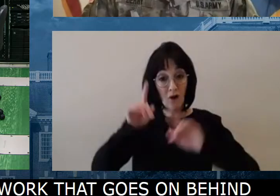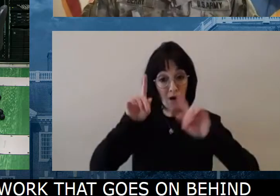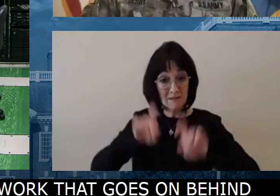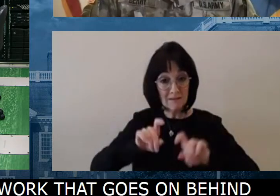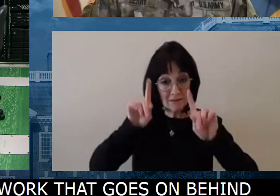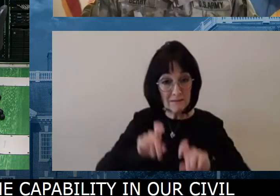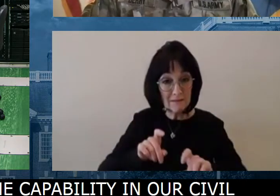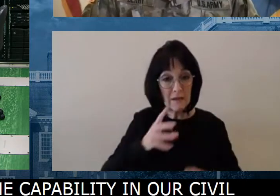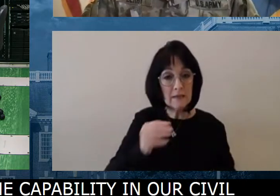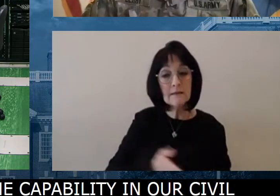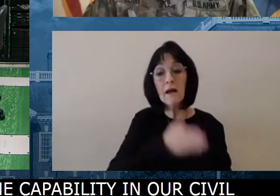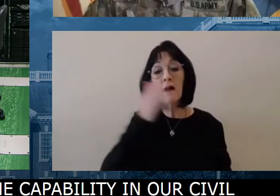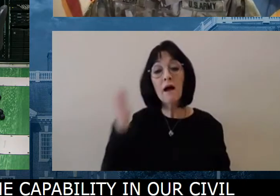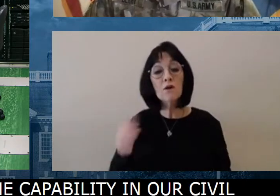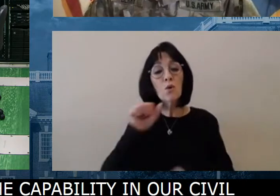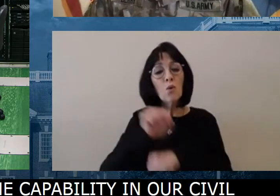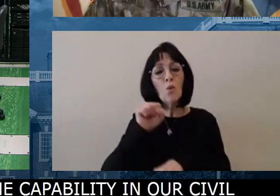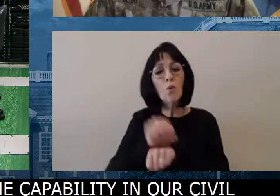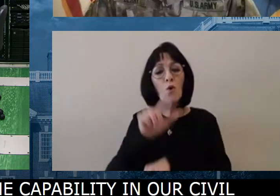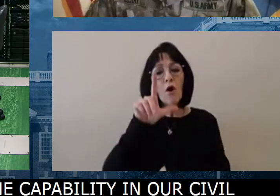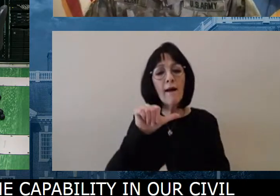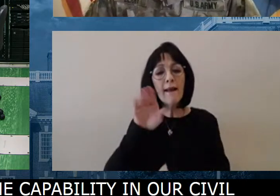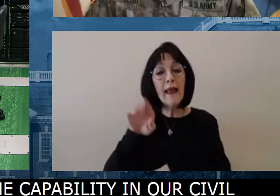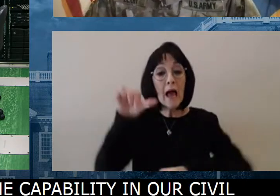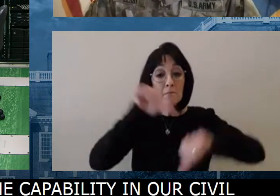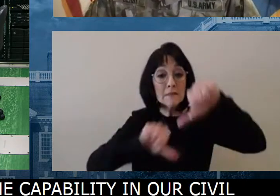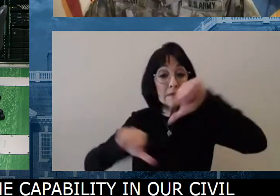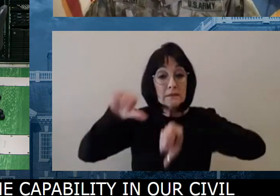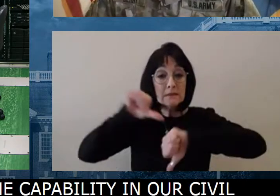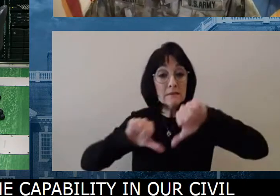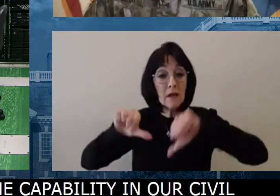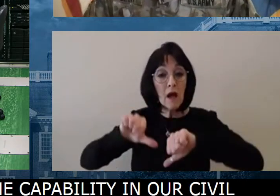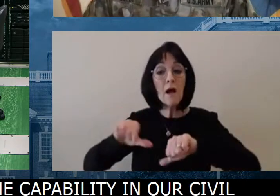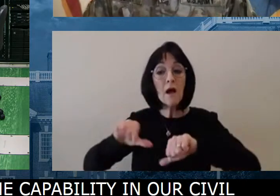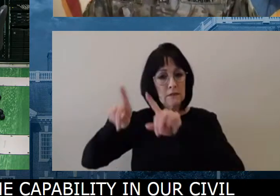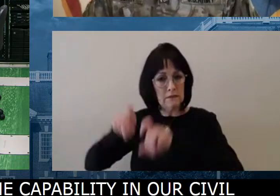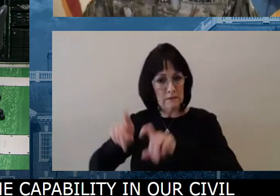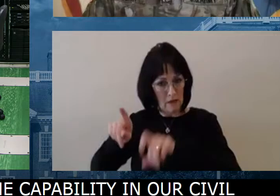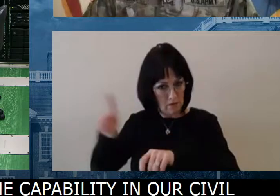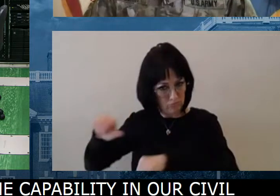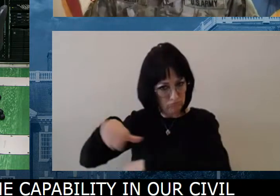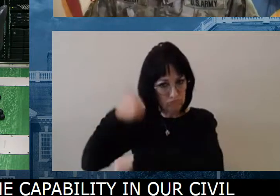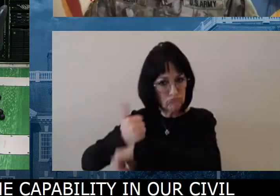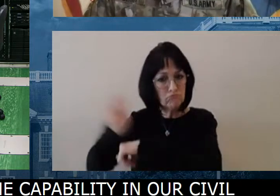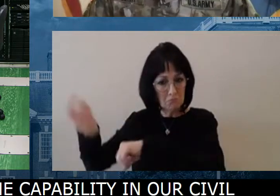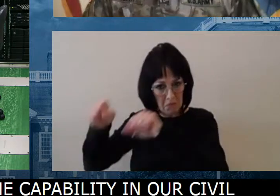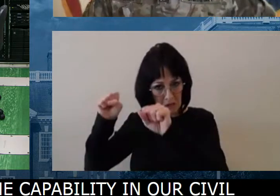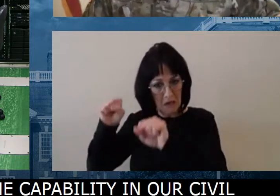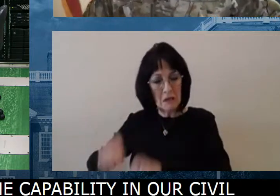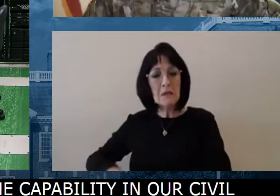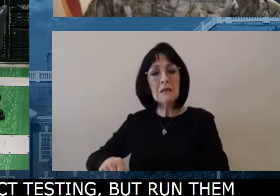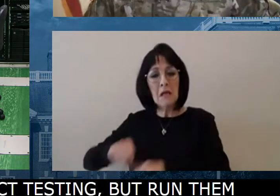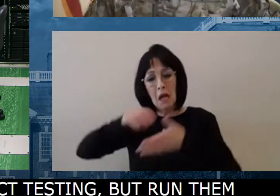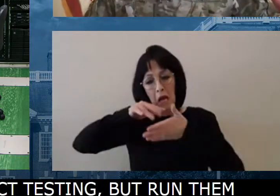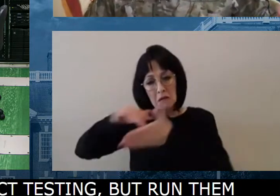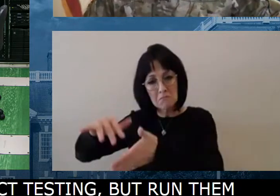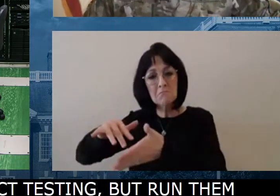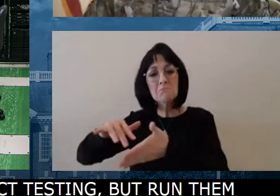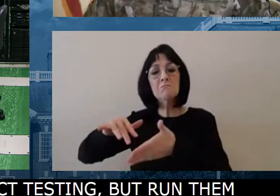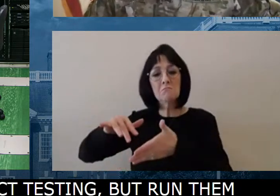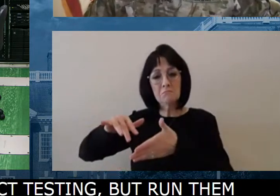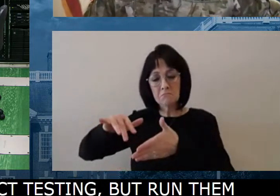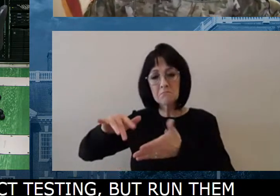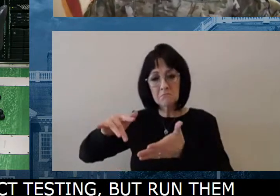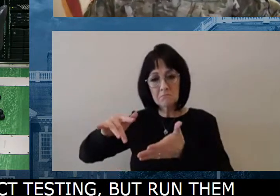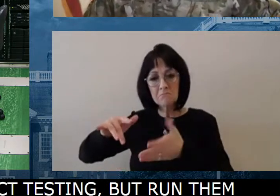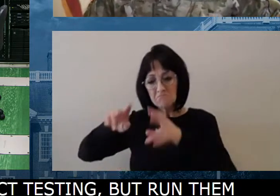mobile laboratory, which then helps take some of the onus off of the labs that we're running the tests or the sample